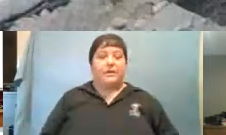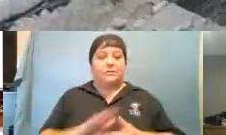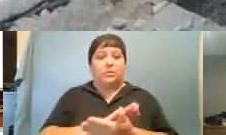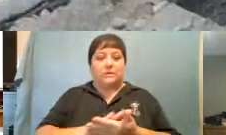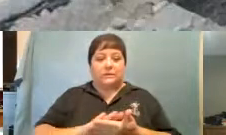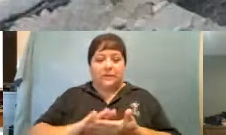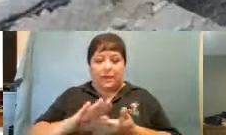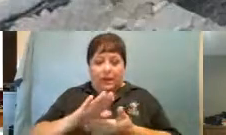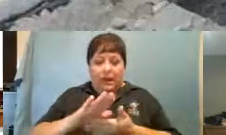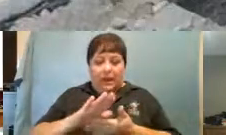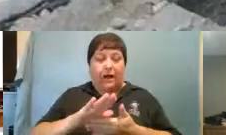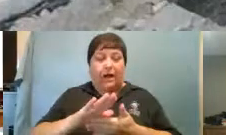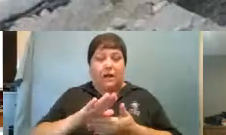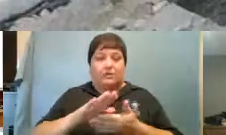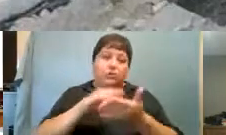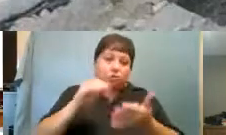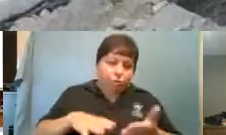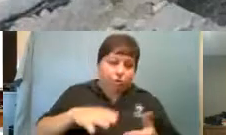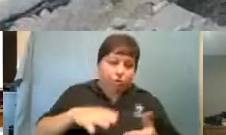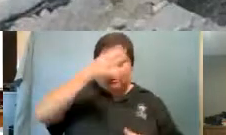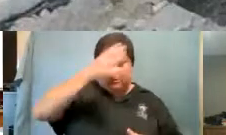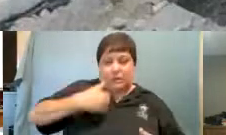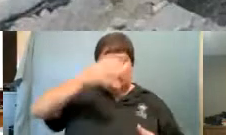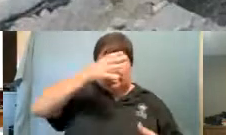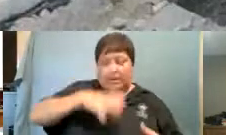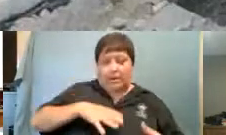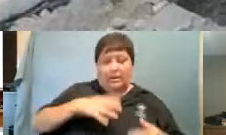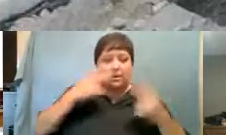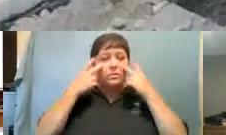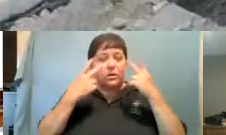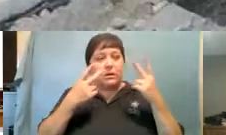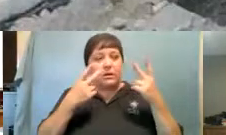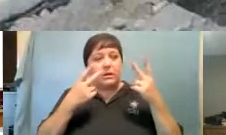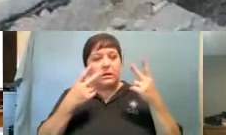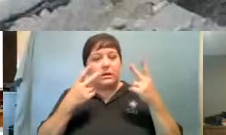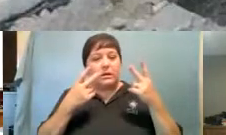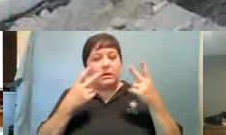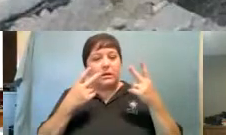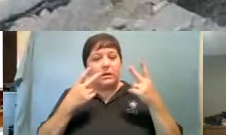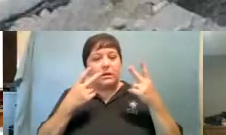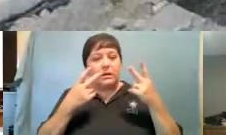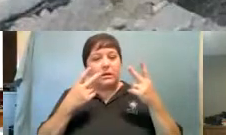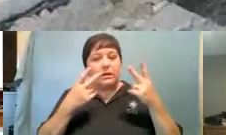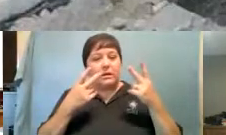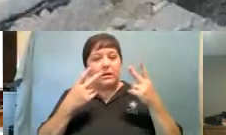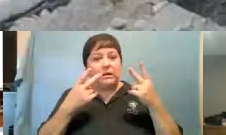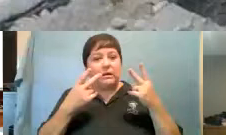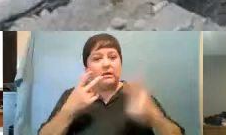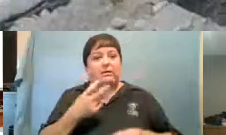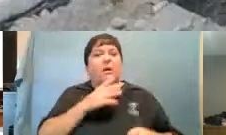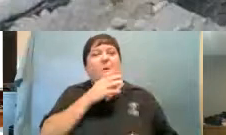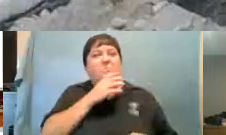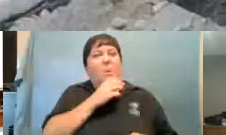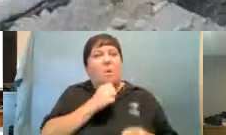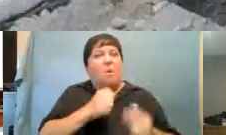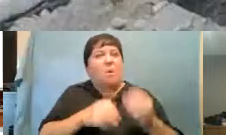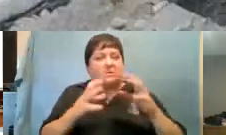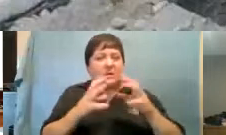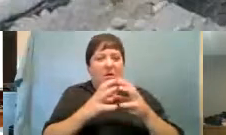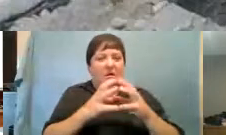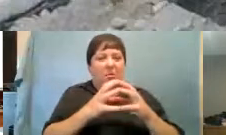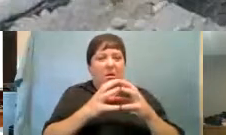kids, college boys, college guys. So we see this old, grimy soccer ball like you see on your screen right now, and we also see